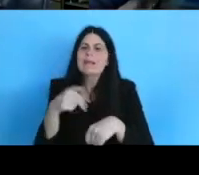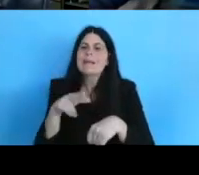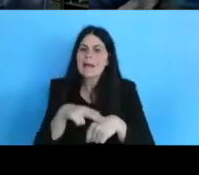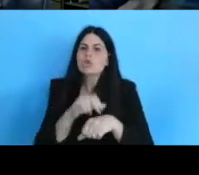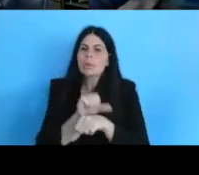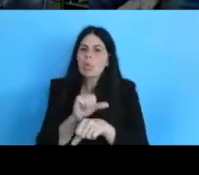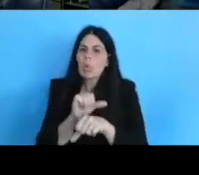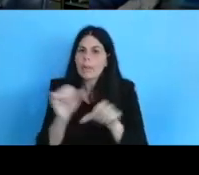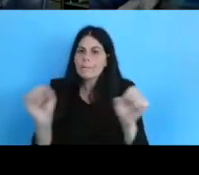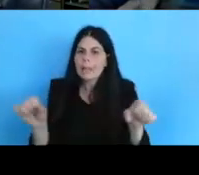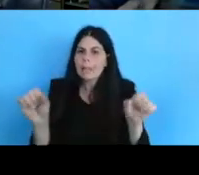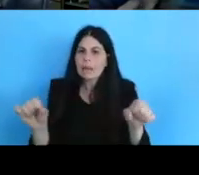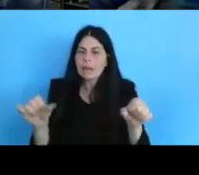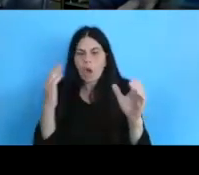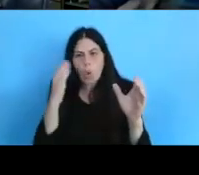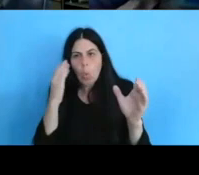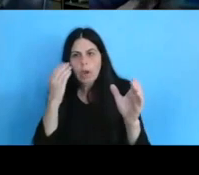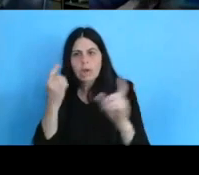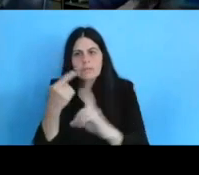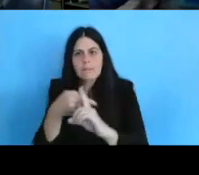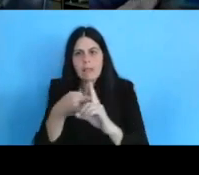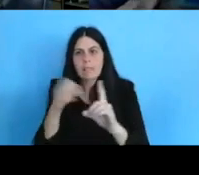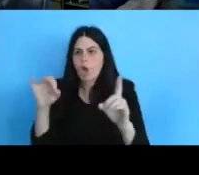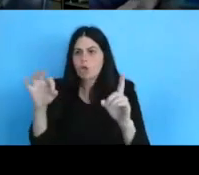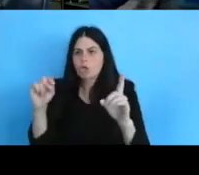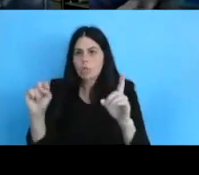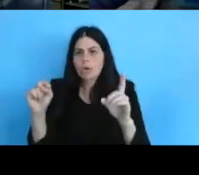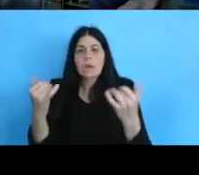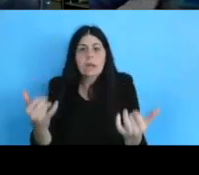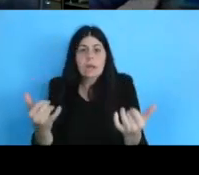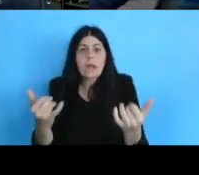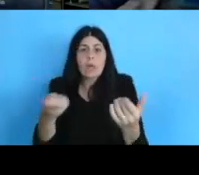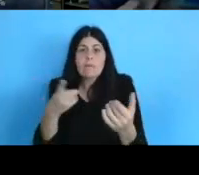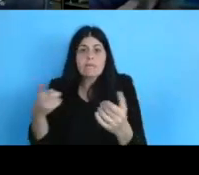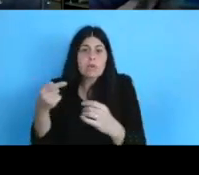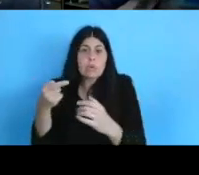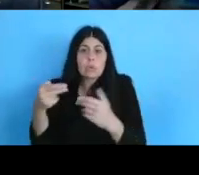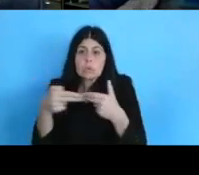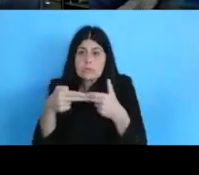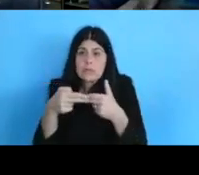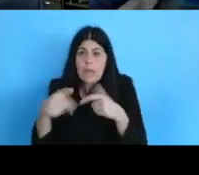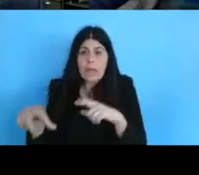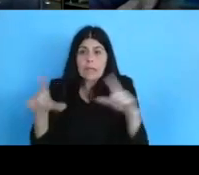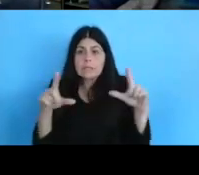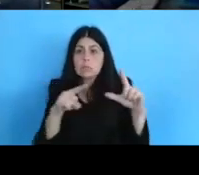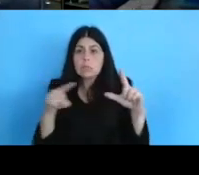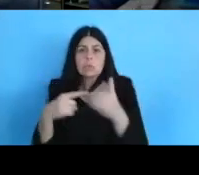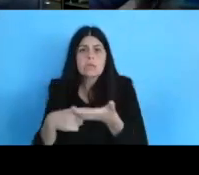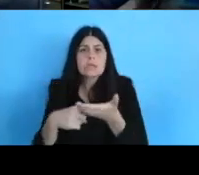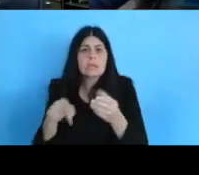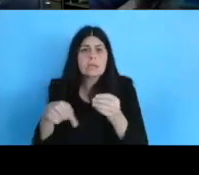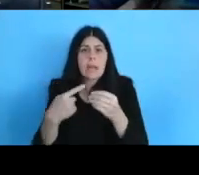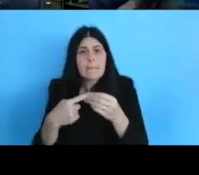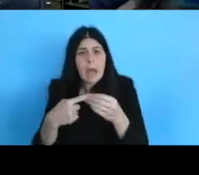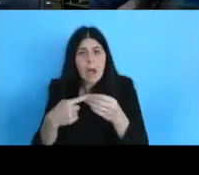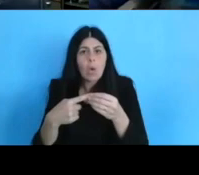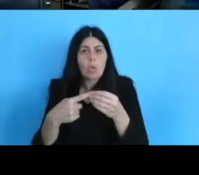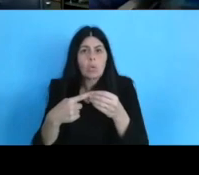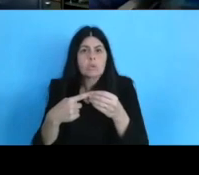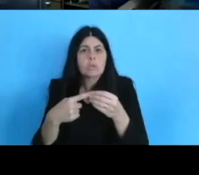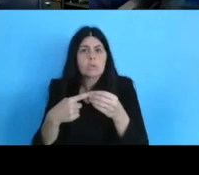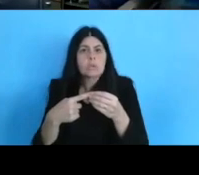in October. And so I have a couple of slides here to talk a little bit about disability